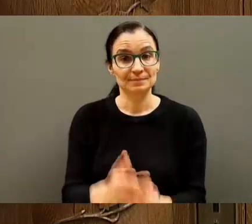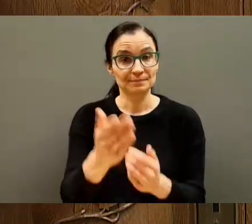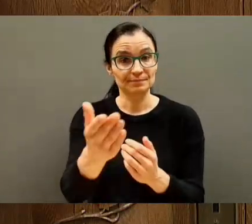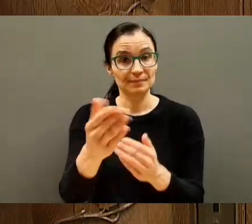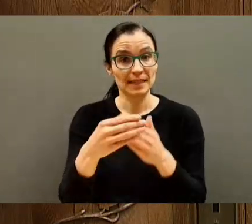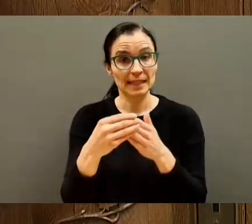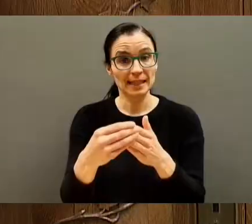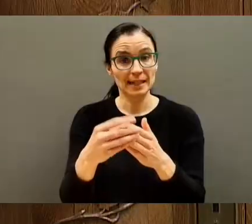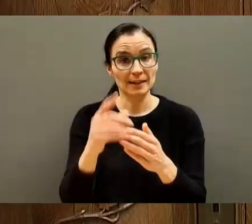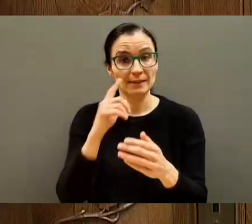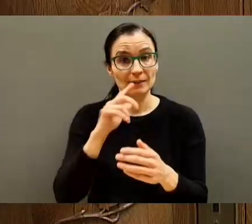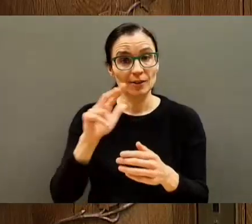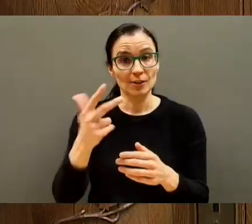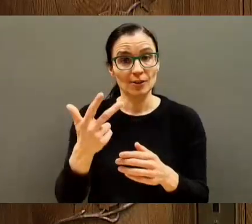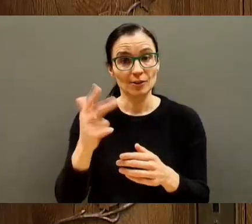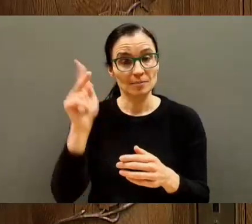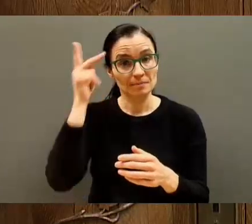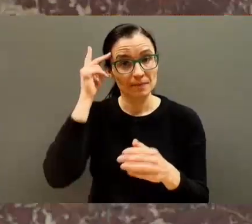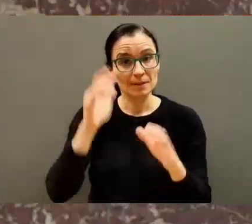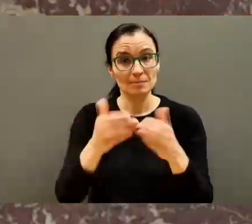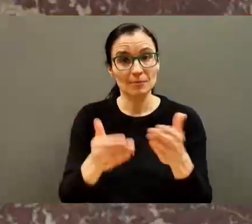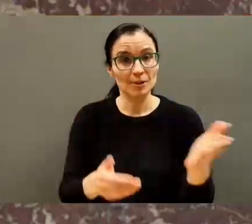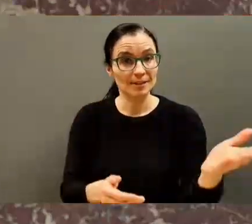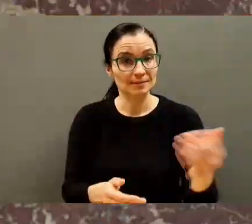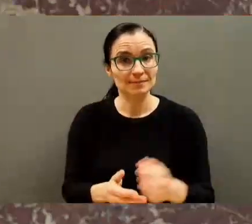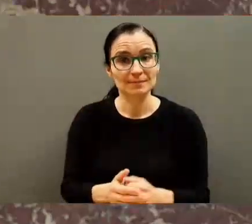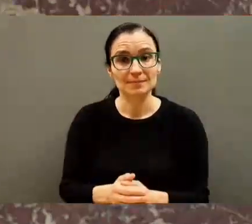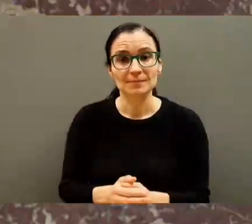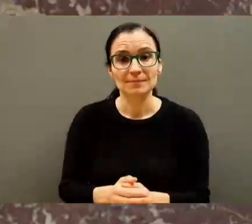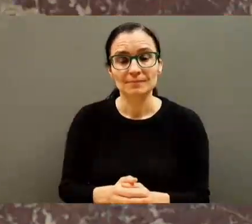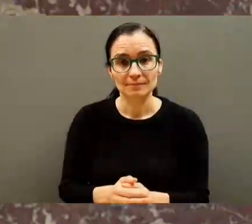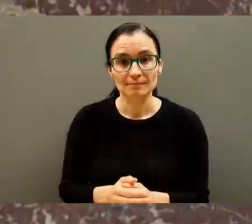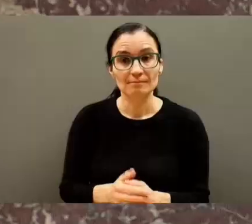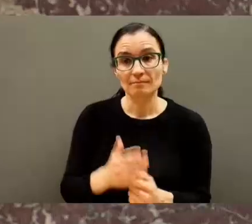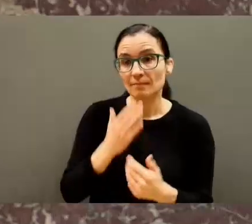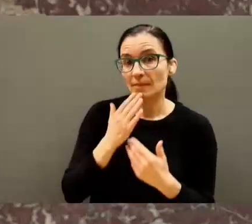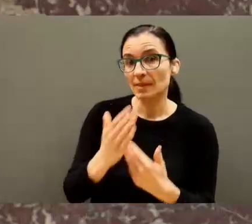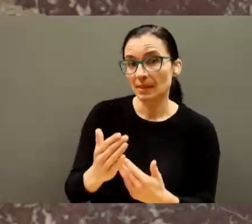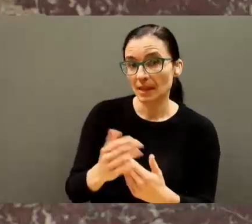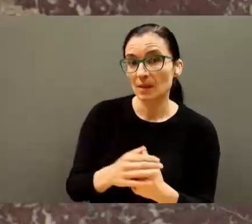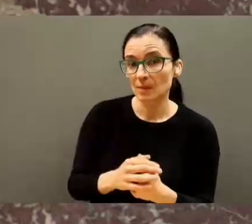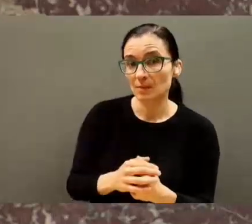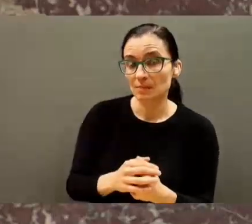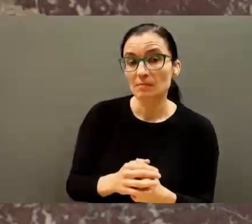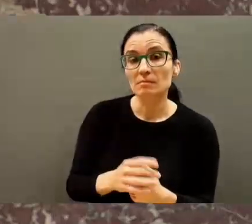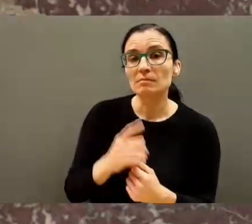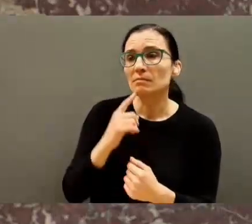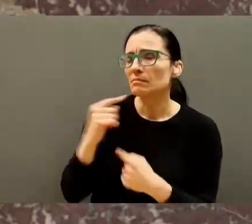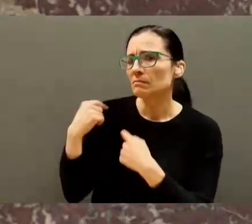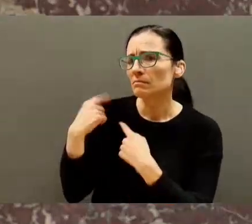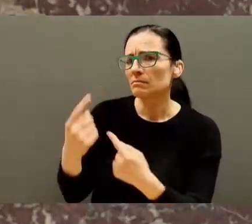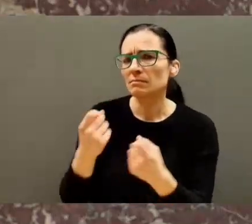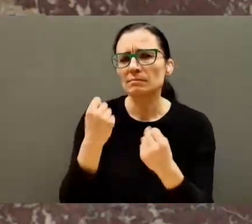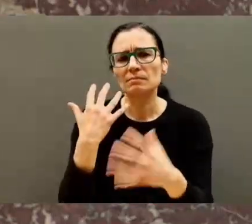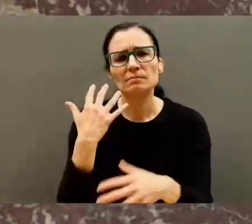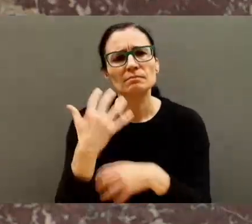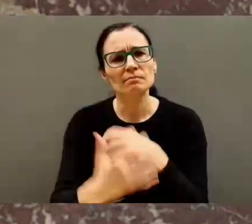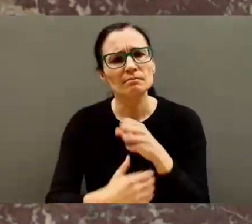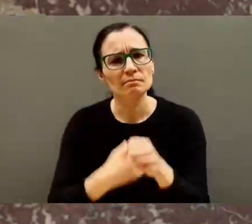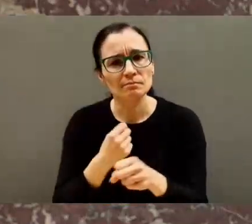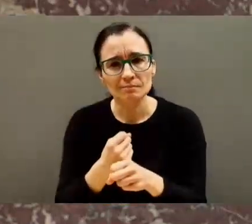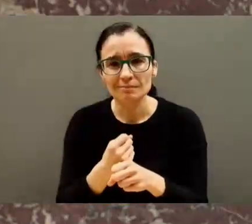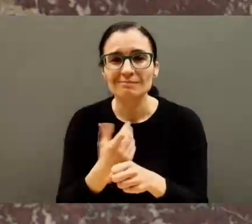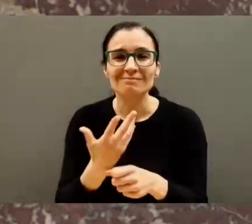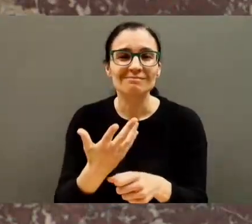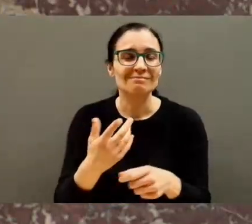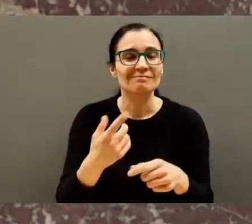Thank you, Honourable Speaker. For many years, health experts and advocates, all parties committees of this House and former